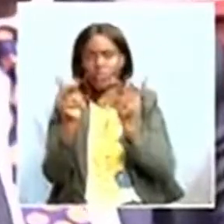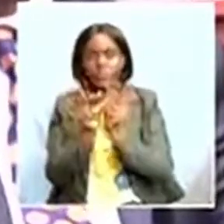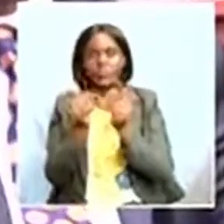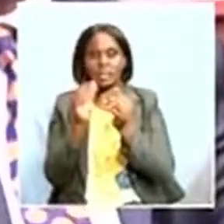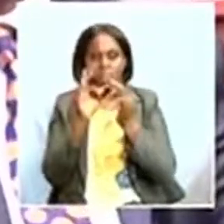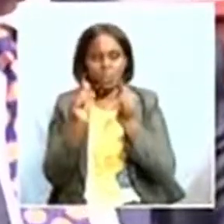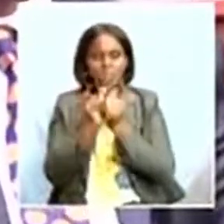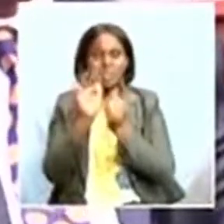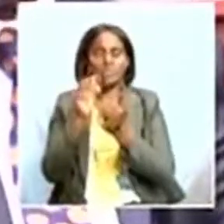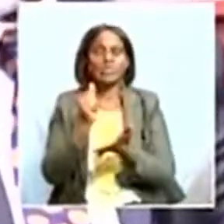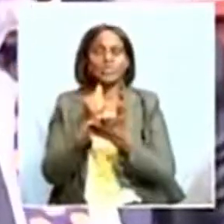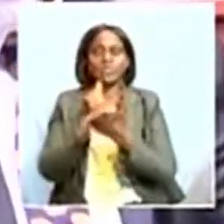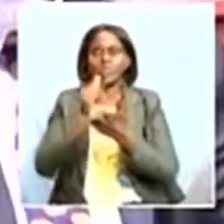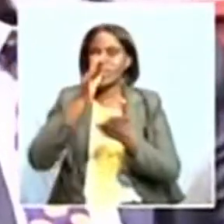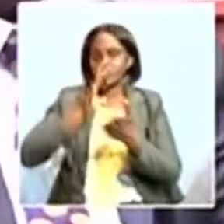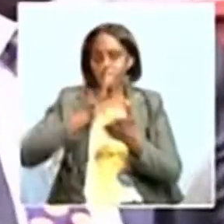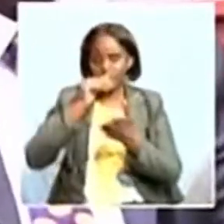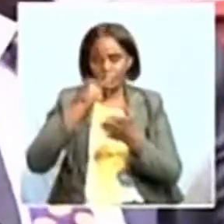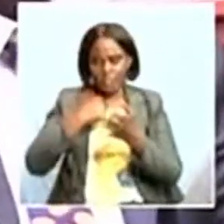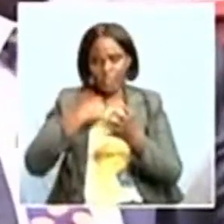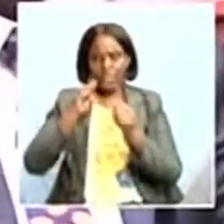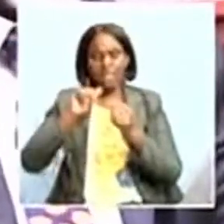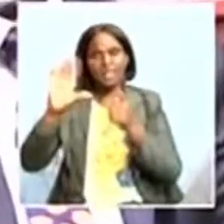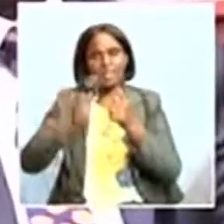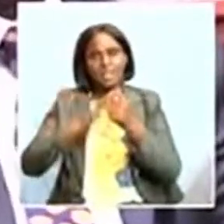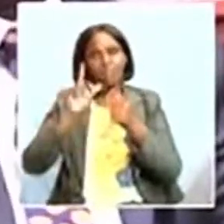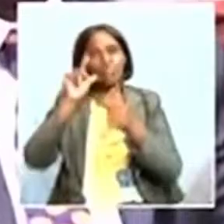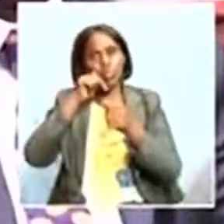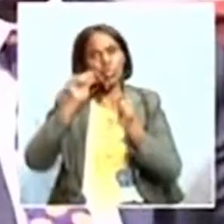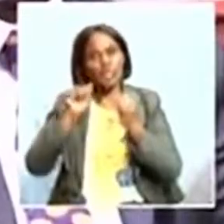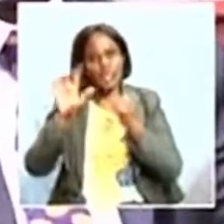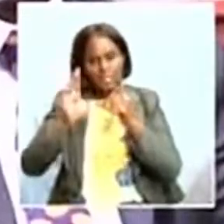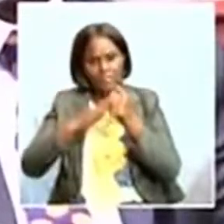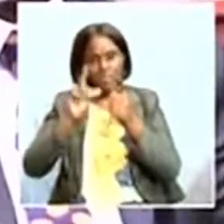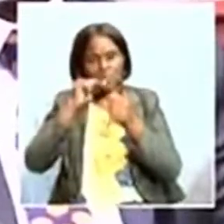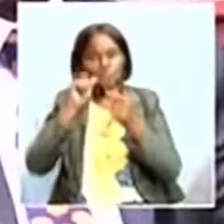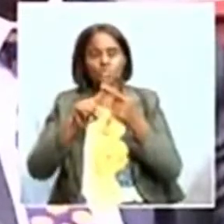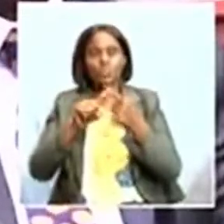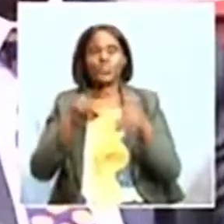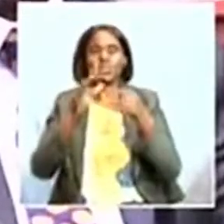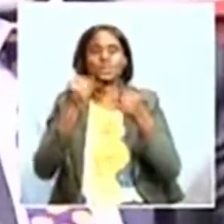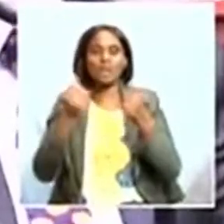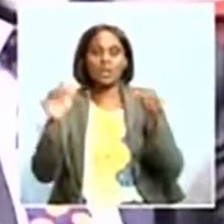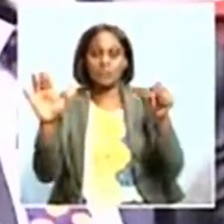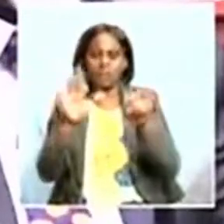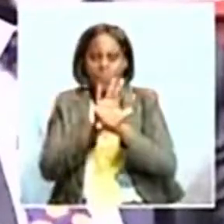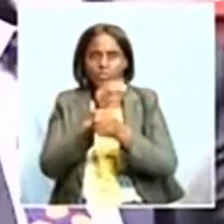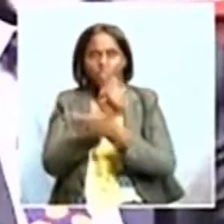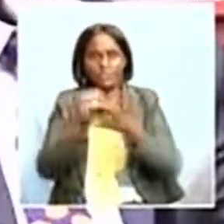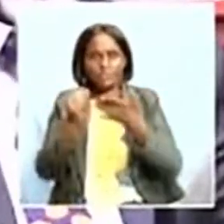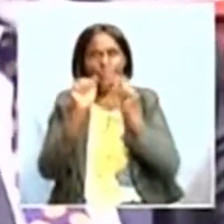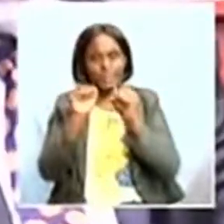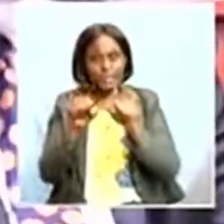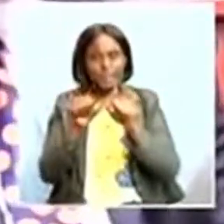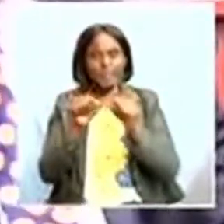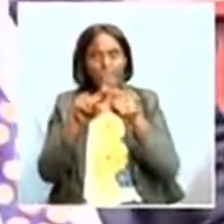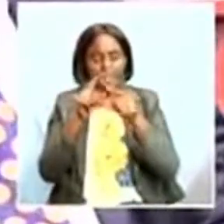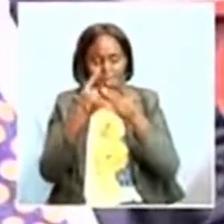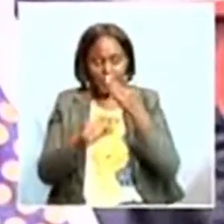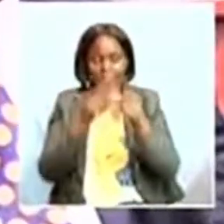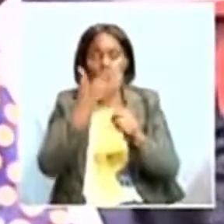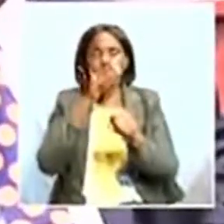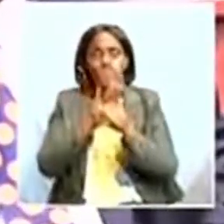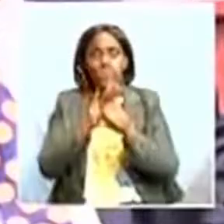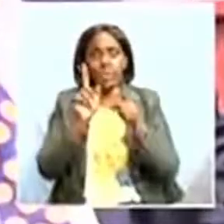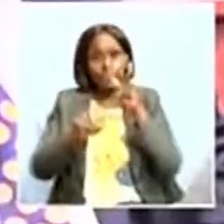With your indulgence, Madam Speaker, I can come back to the House tomorrow to give a comprehensive statement. But just to